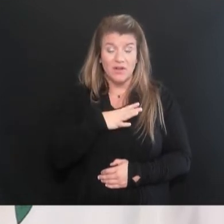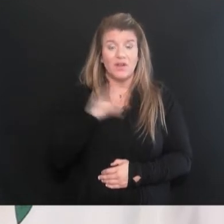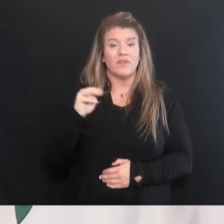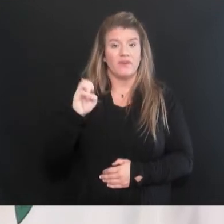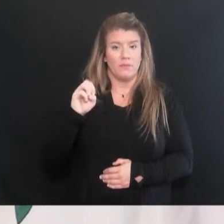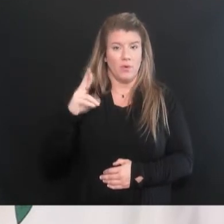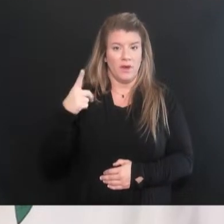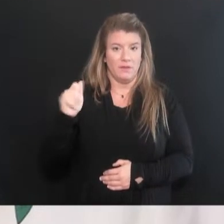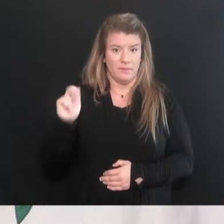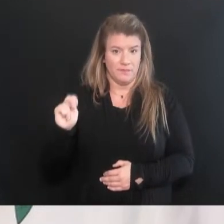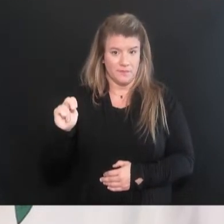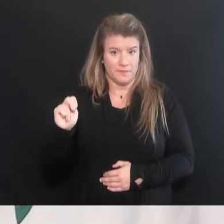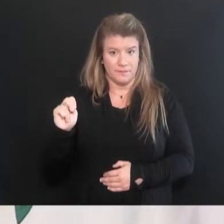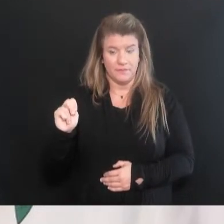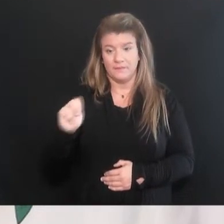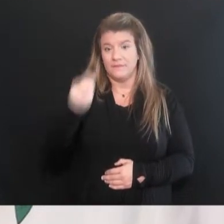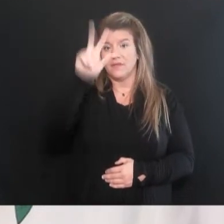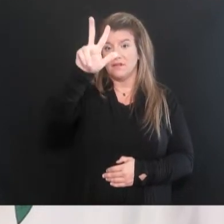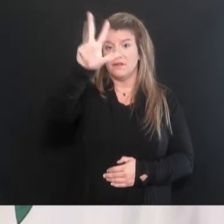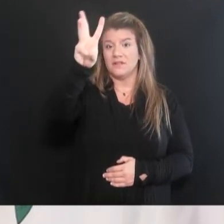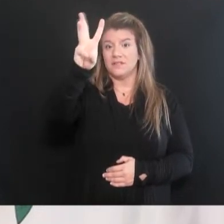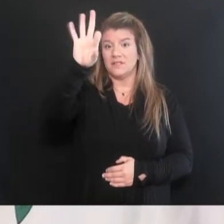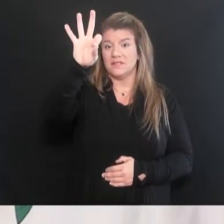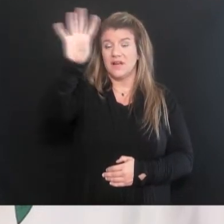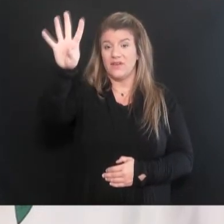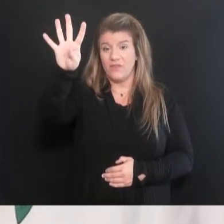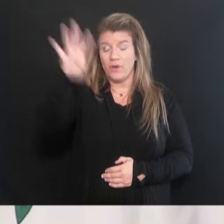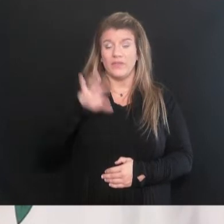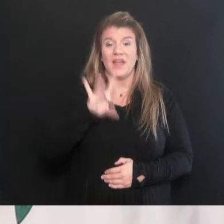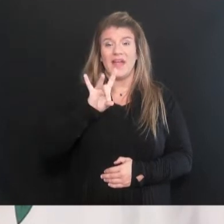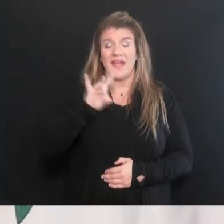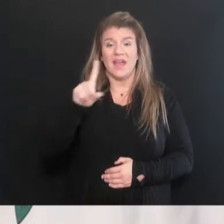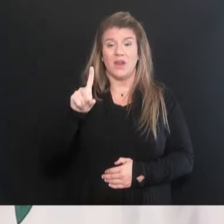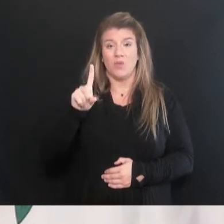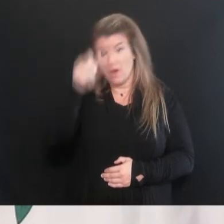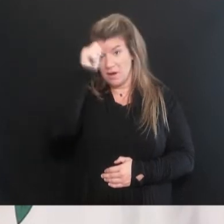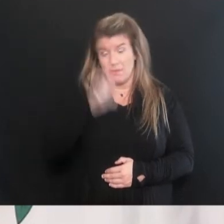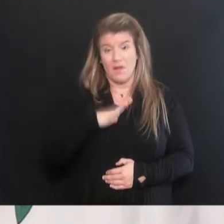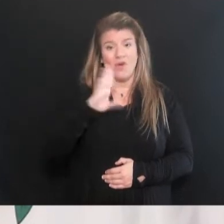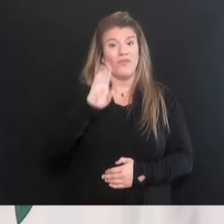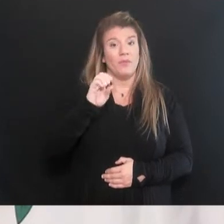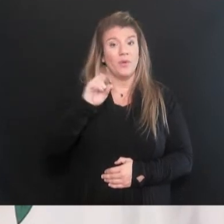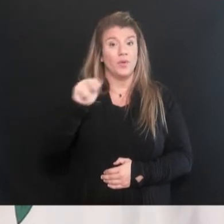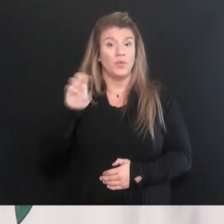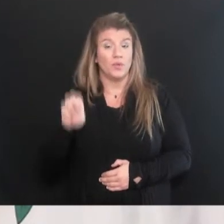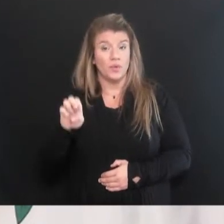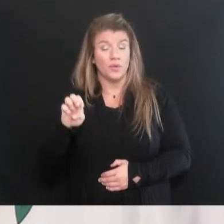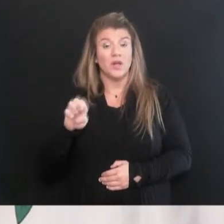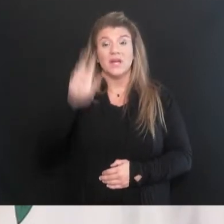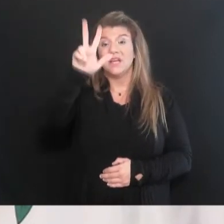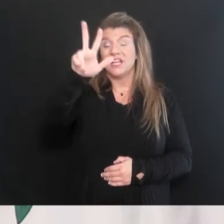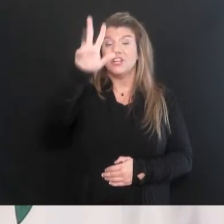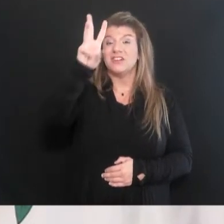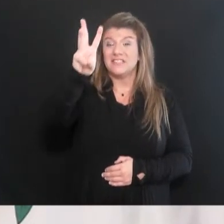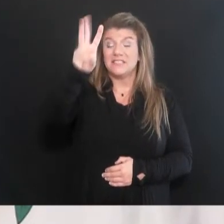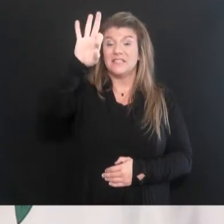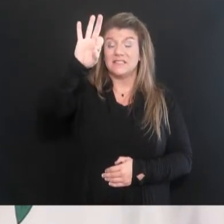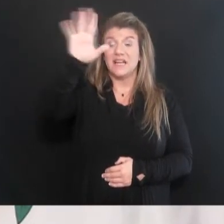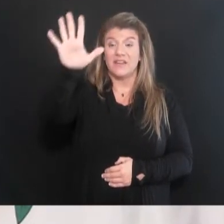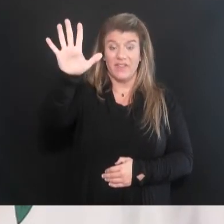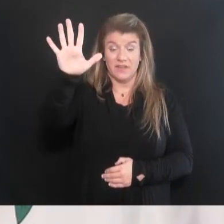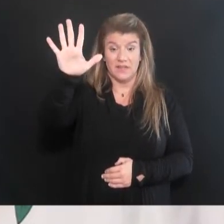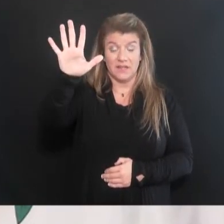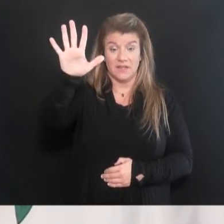Morgan County. The 3,694th death, an 81-year-old male from Boone County. The 3,695th